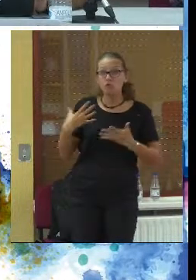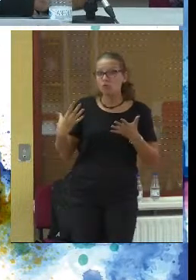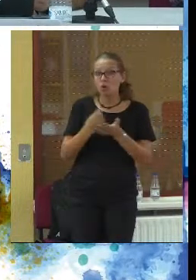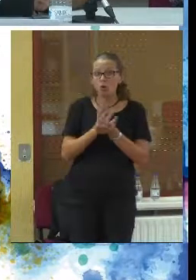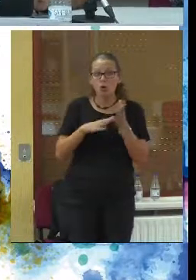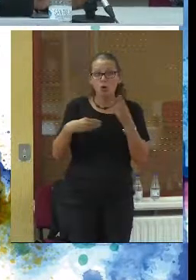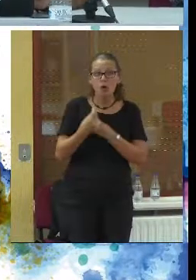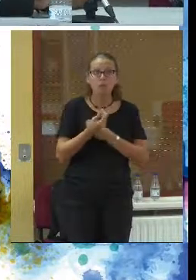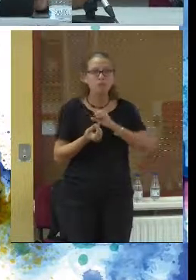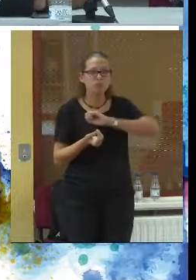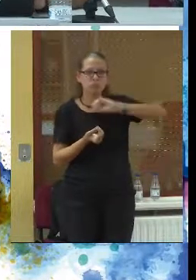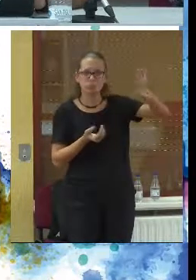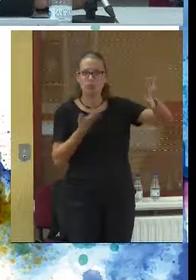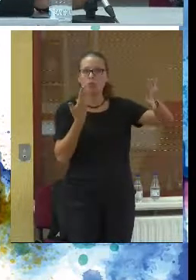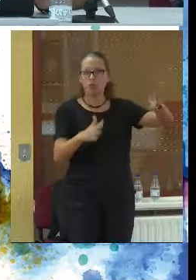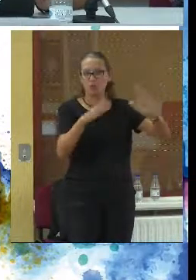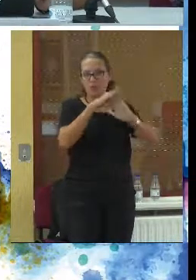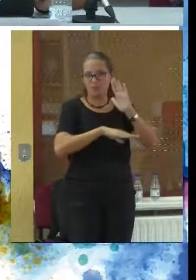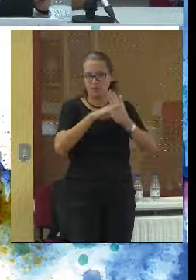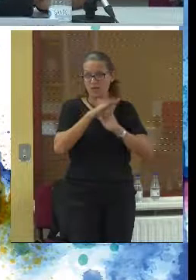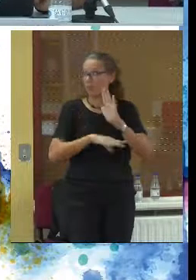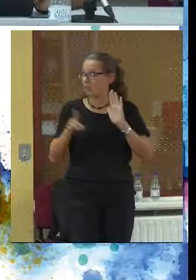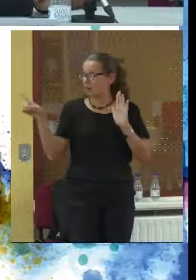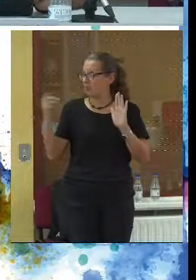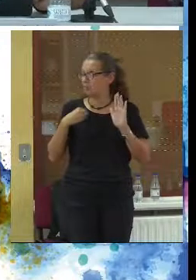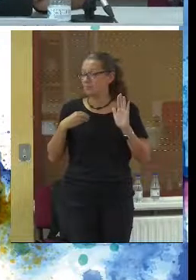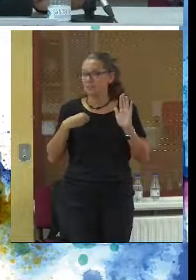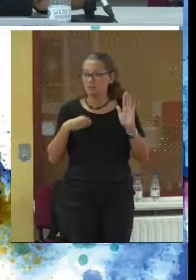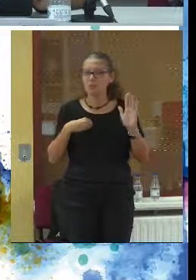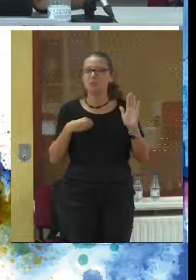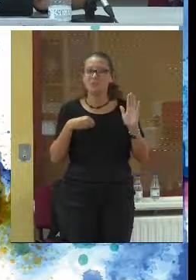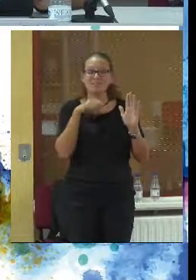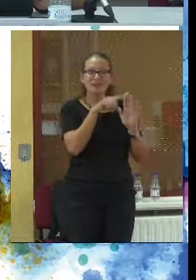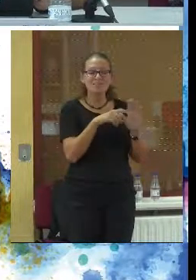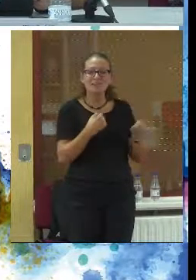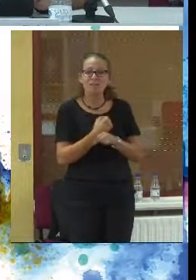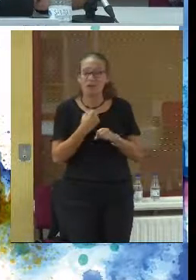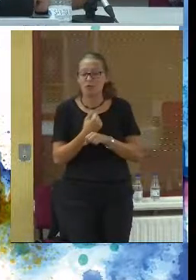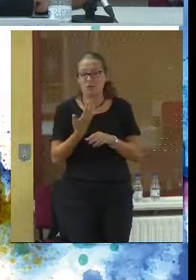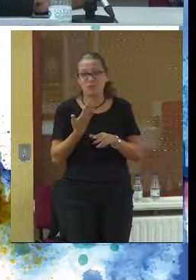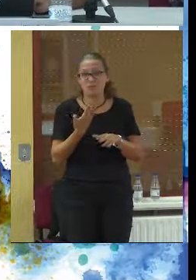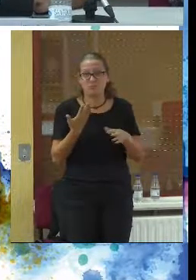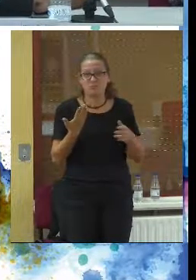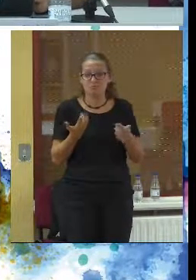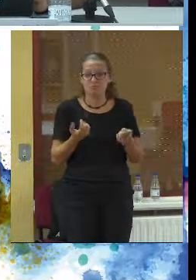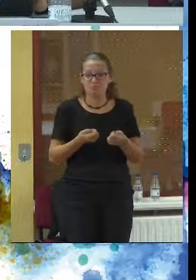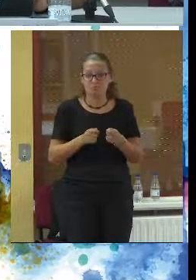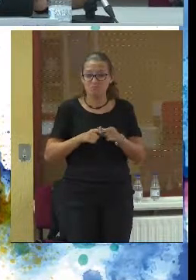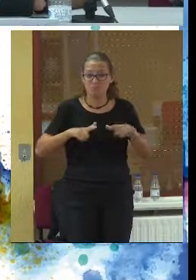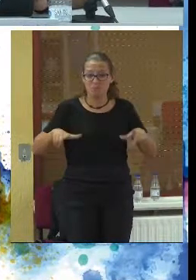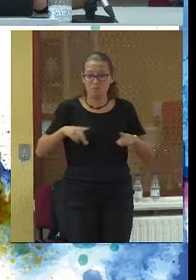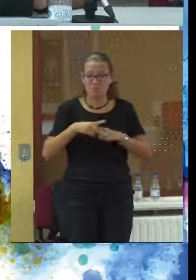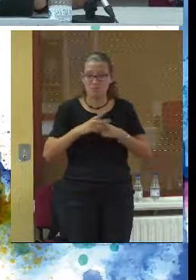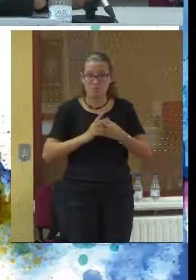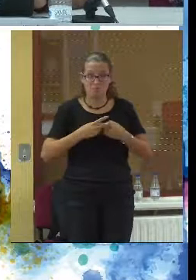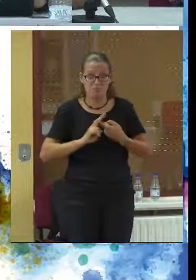clear indications. And it's here in this application so that the workers at the factory can check